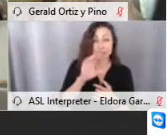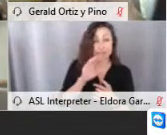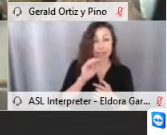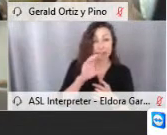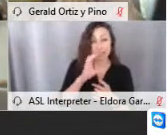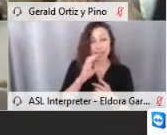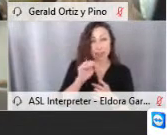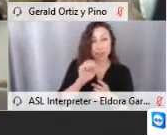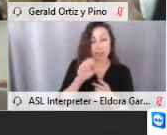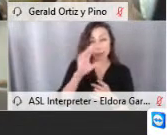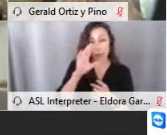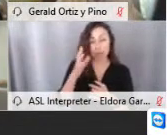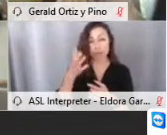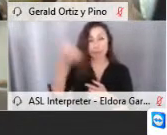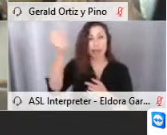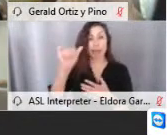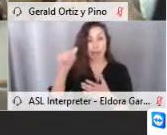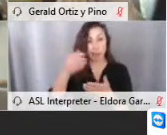pull back on that?